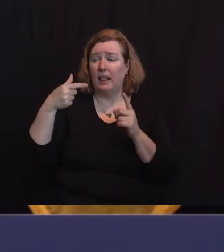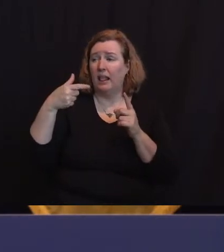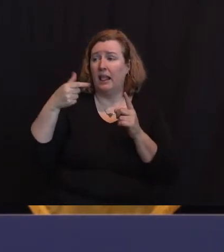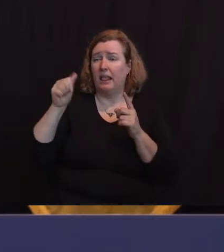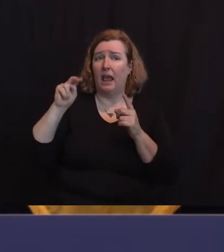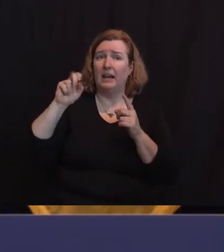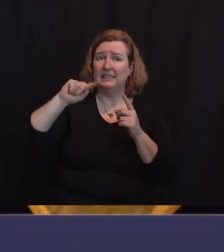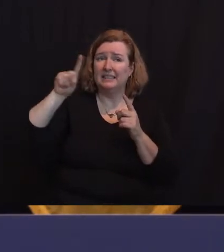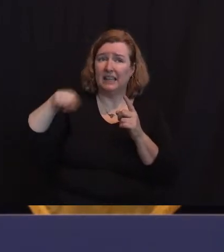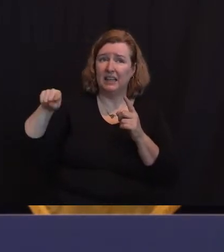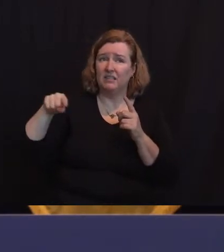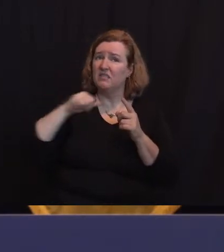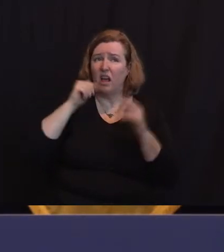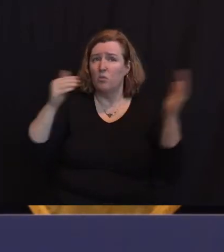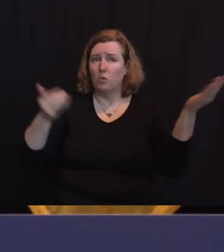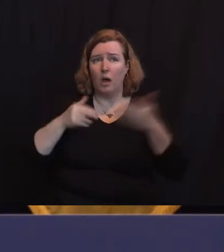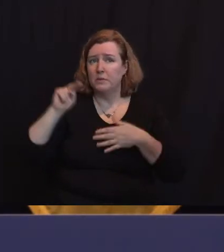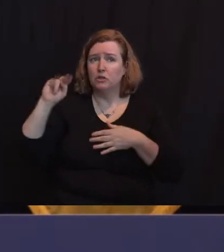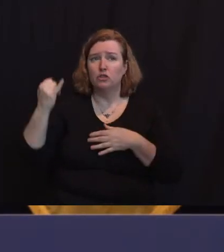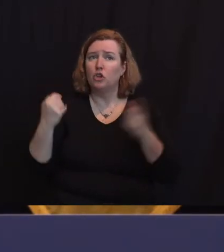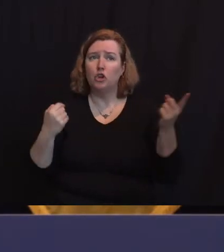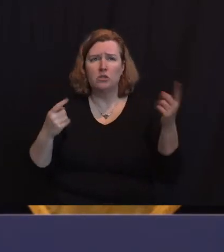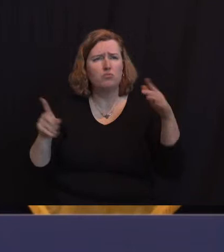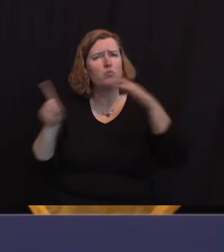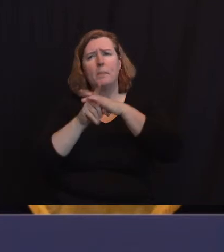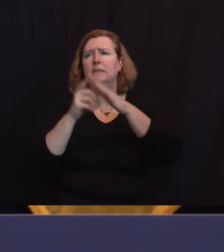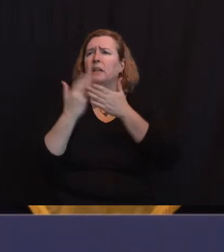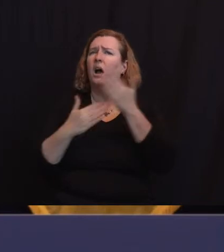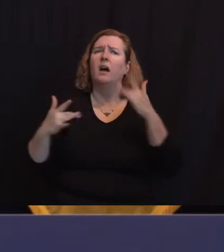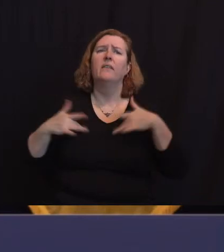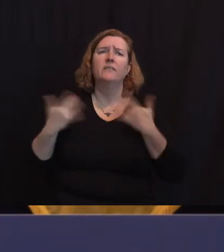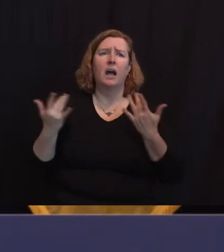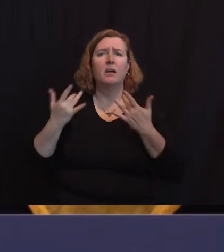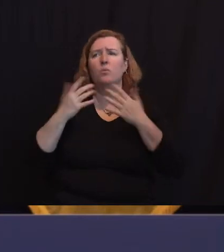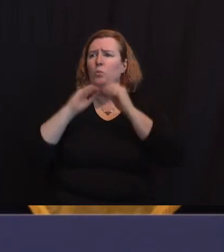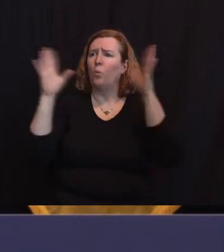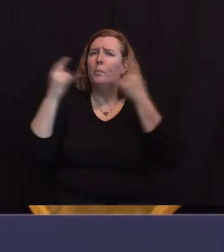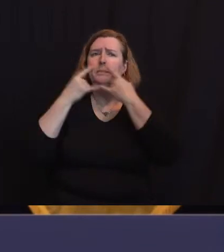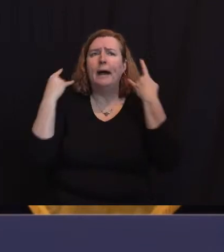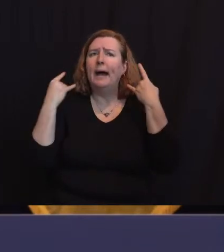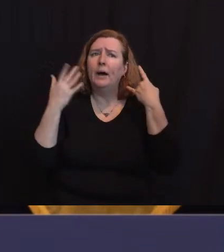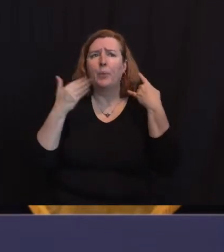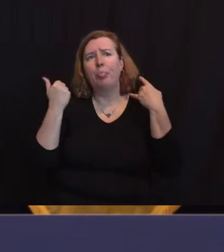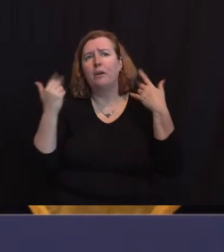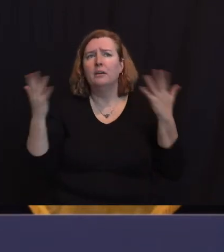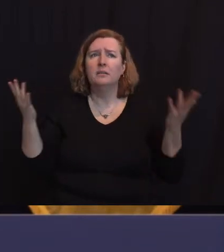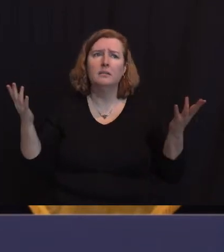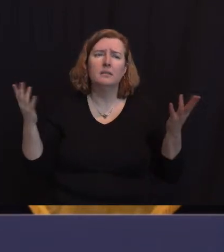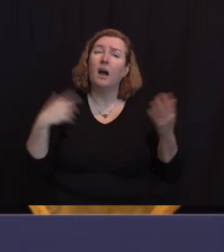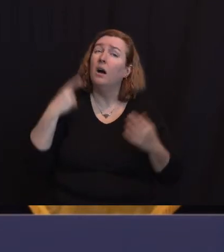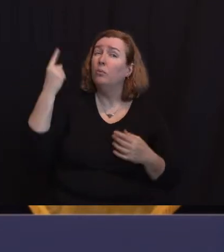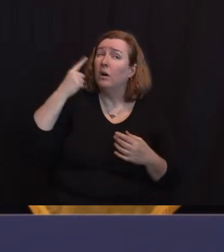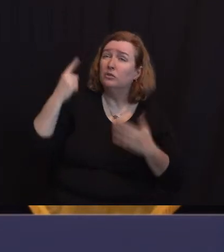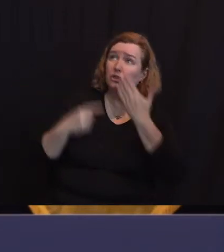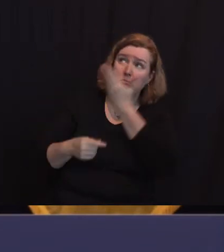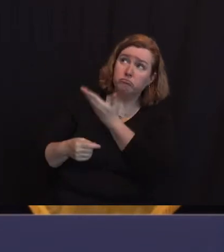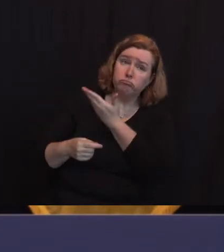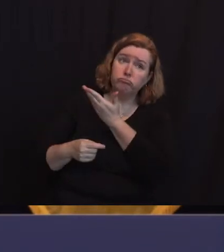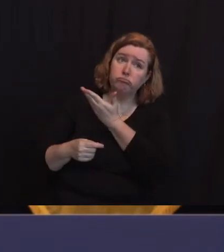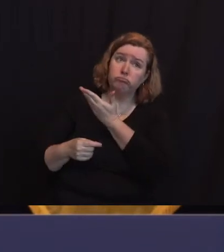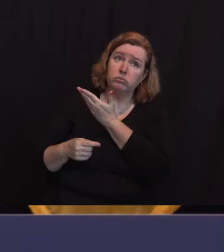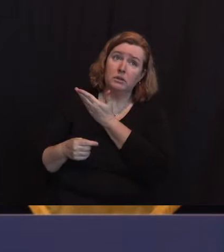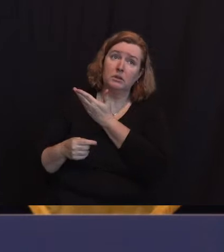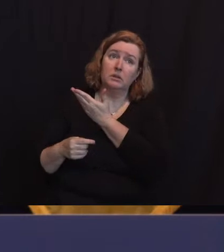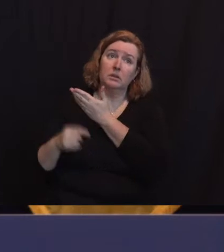a fundraiser where masks were in short supply. I'm wondering if there's any indication yet of how the